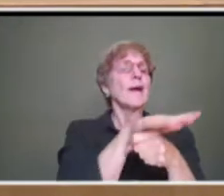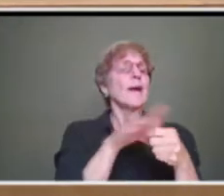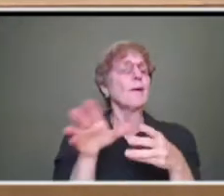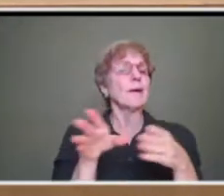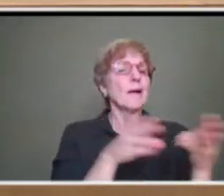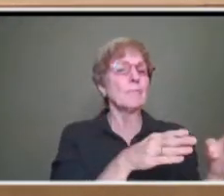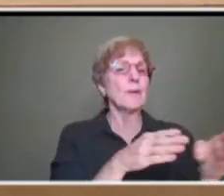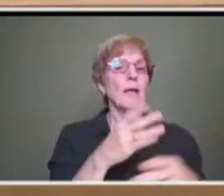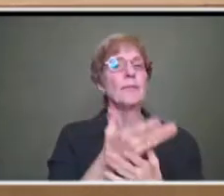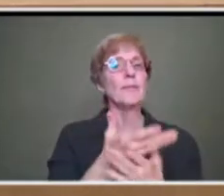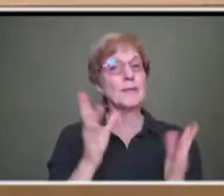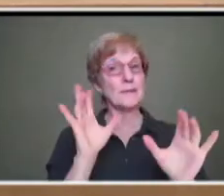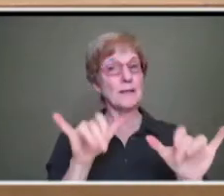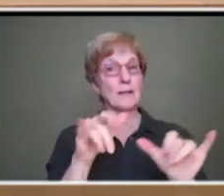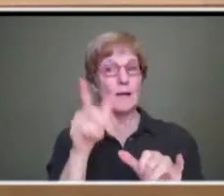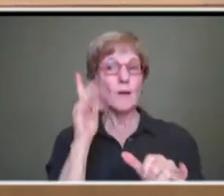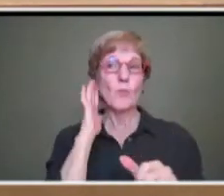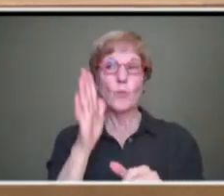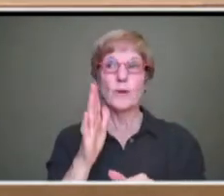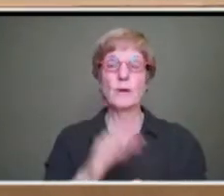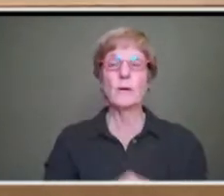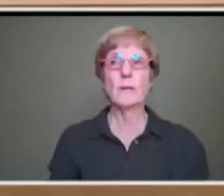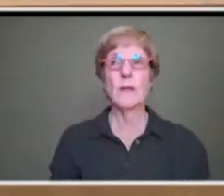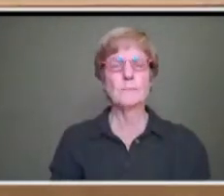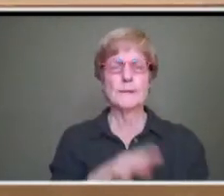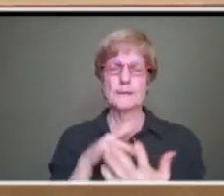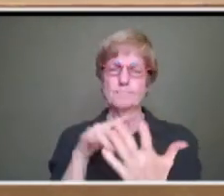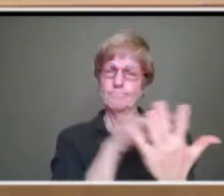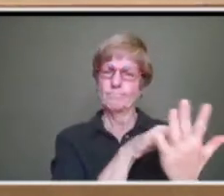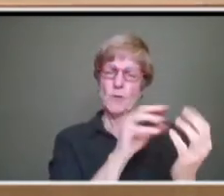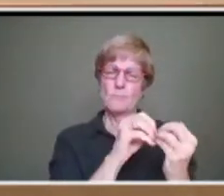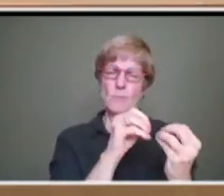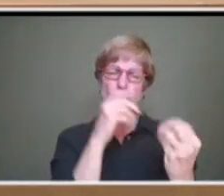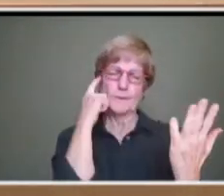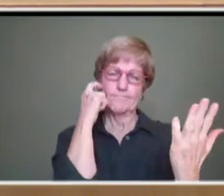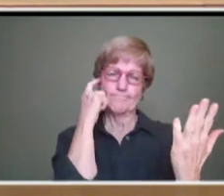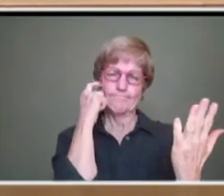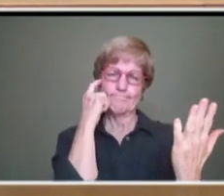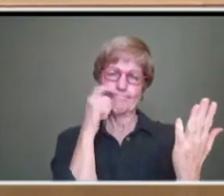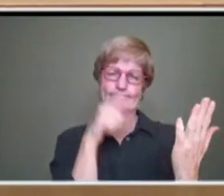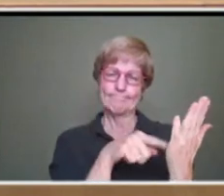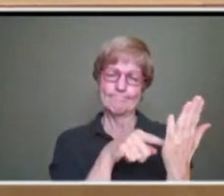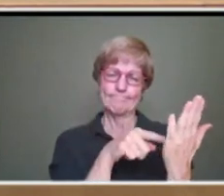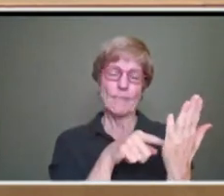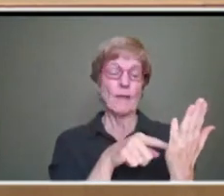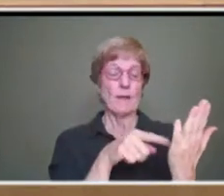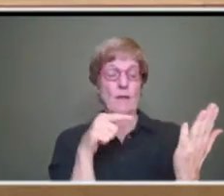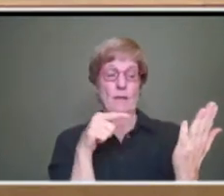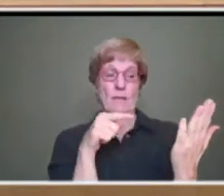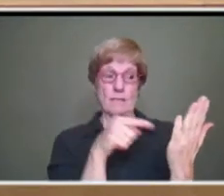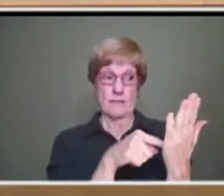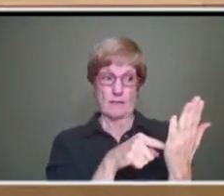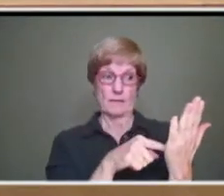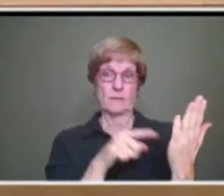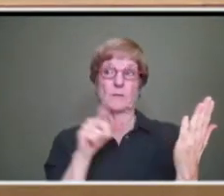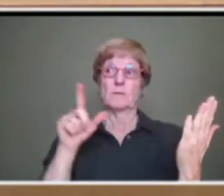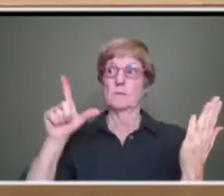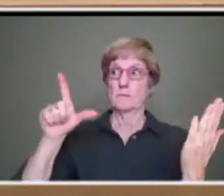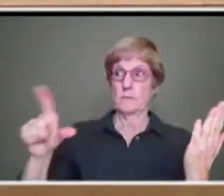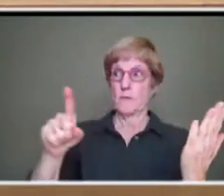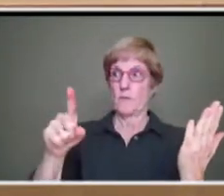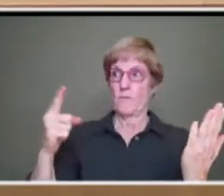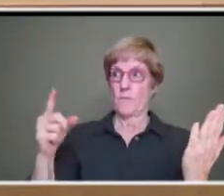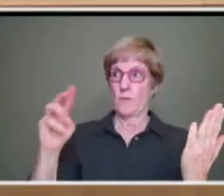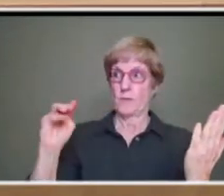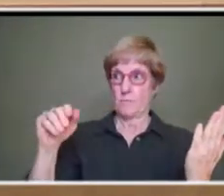items like this will certainly get looked at with more scrutiny to say okay this is what it was on that original map and